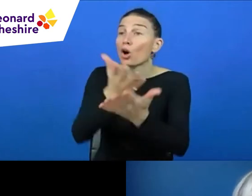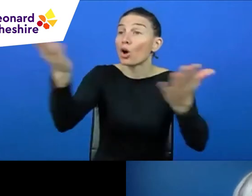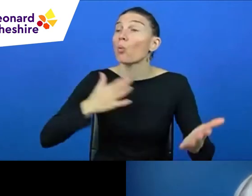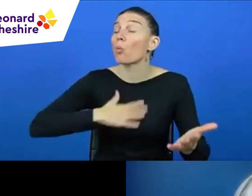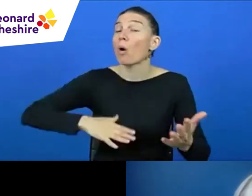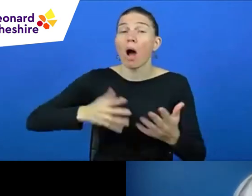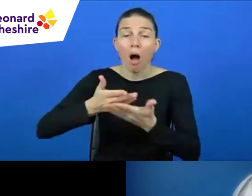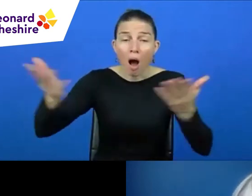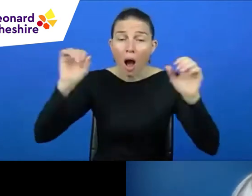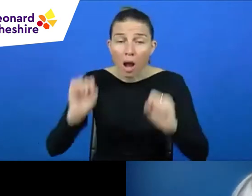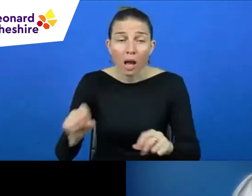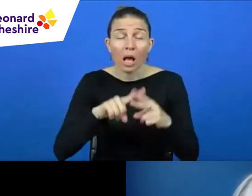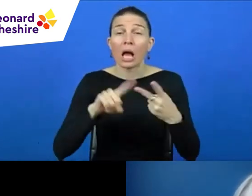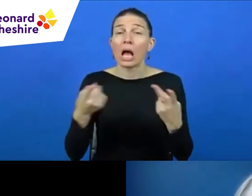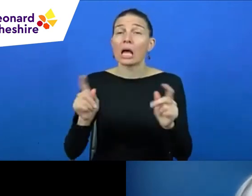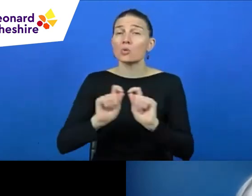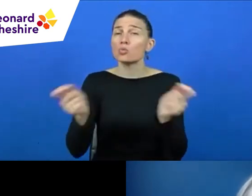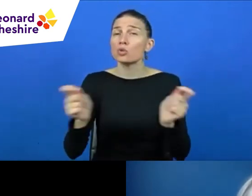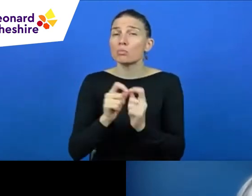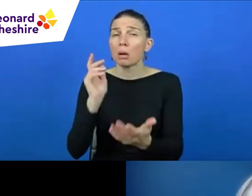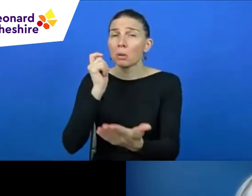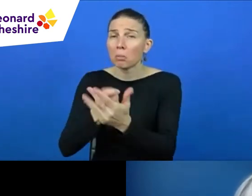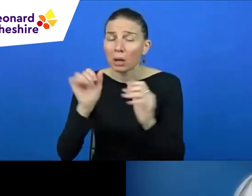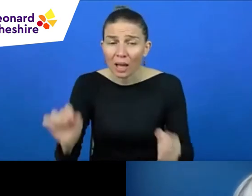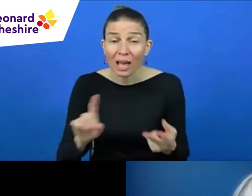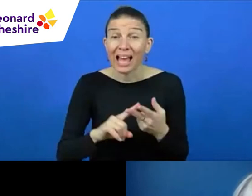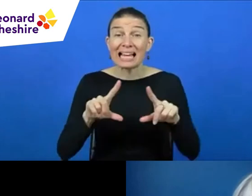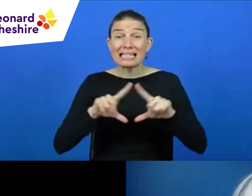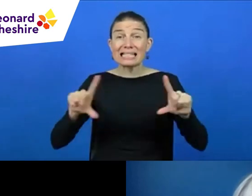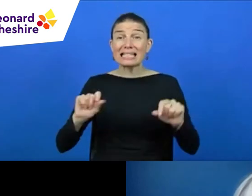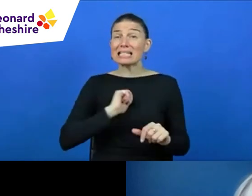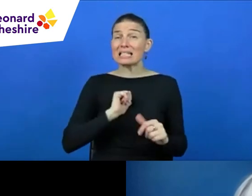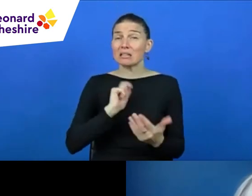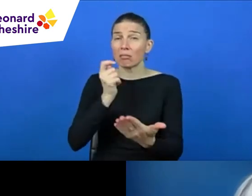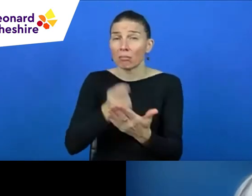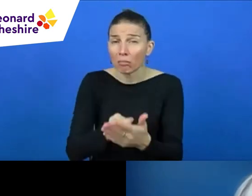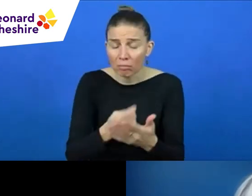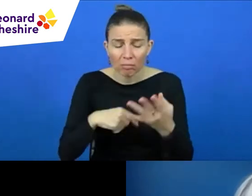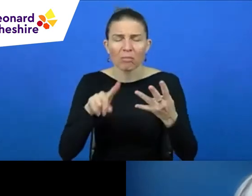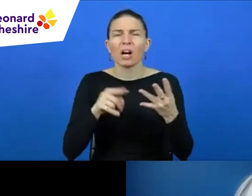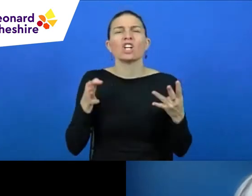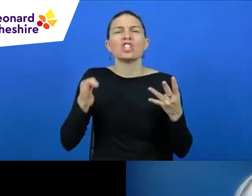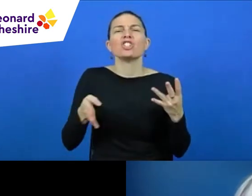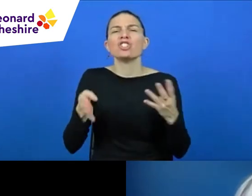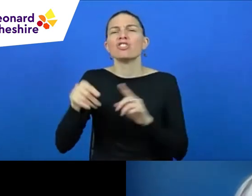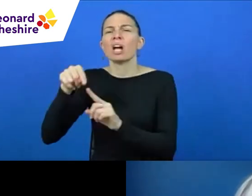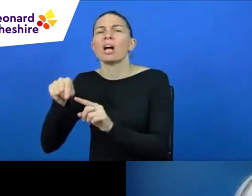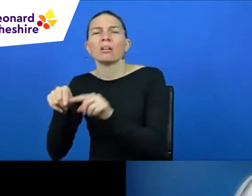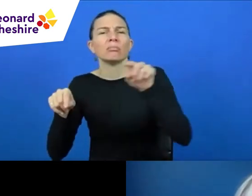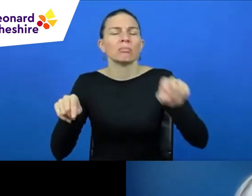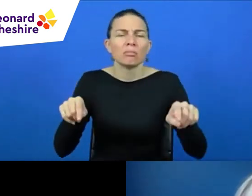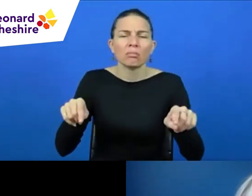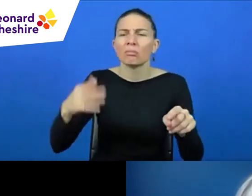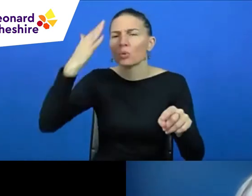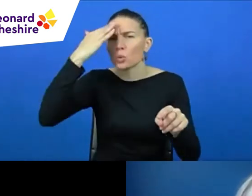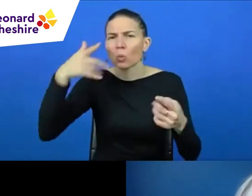newspaper, travel independently, buy your own tickets, know which train is leaving from where and whether it's delayed and what